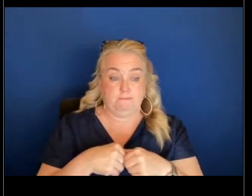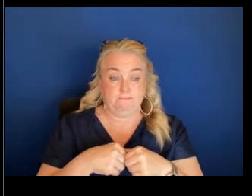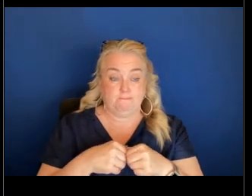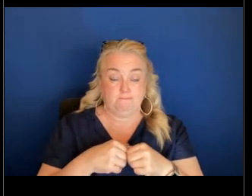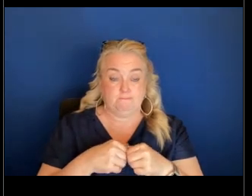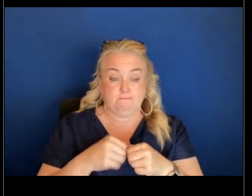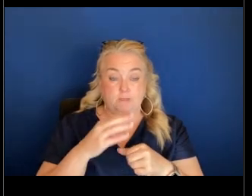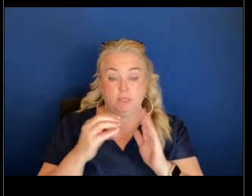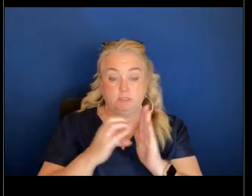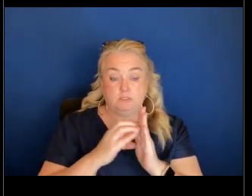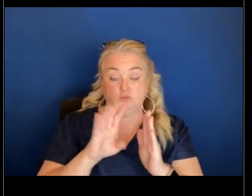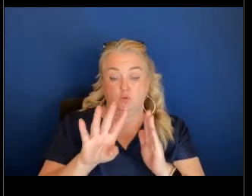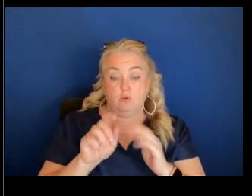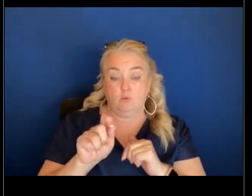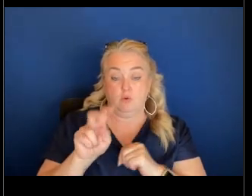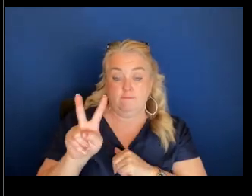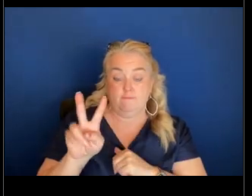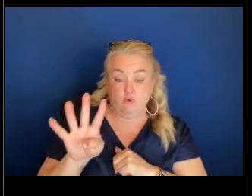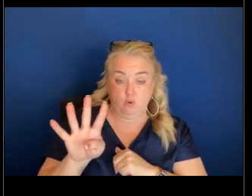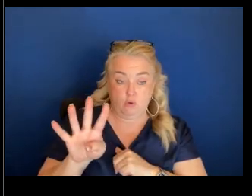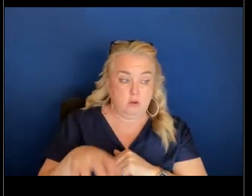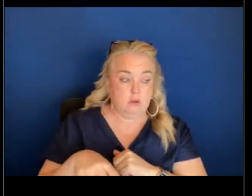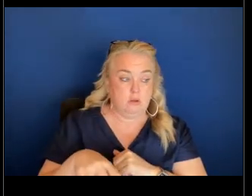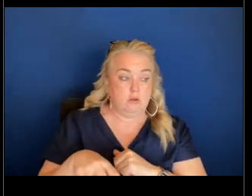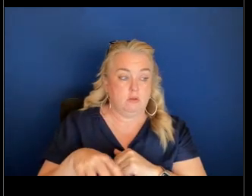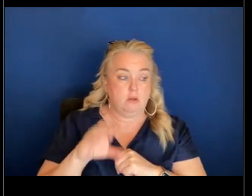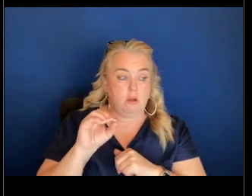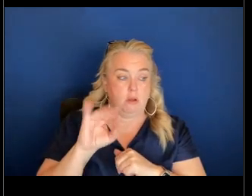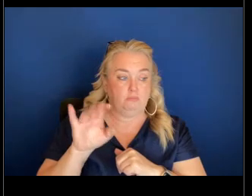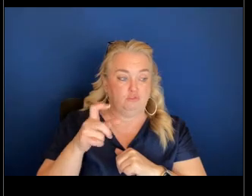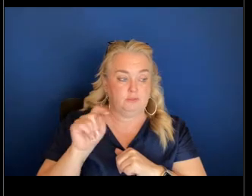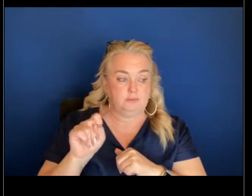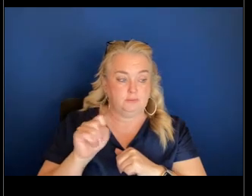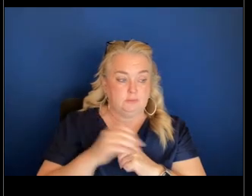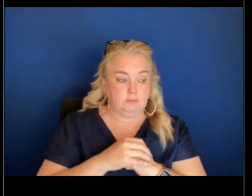and Section 4.4, Protruding Objects.